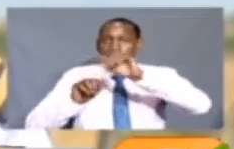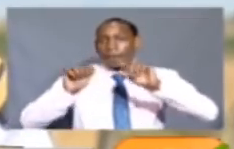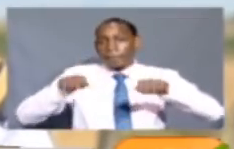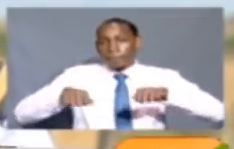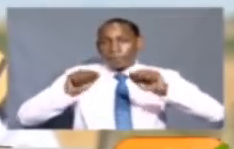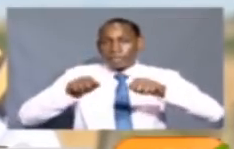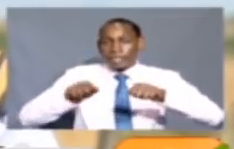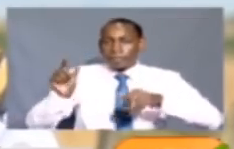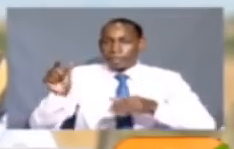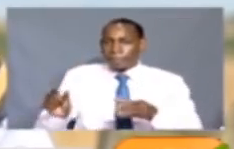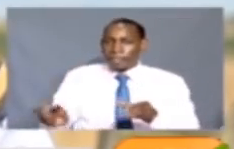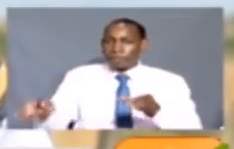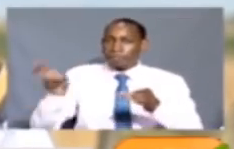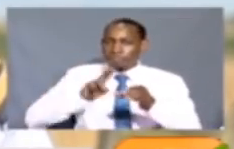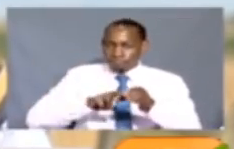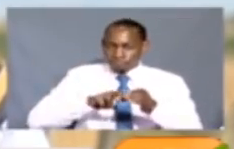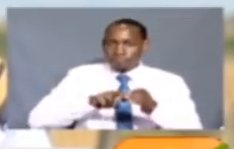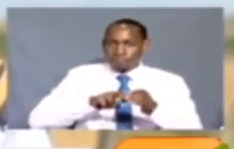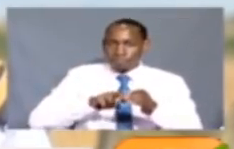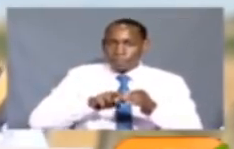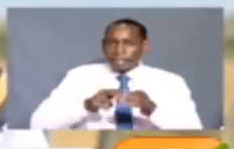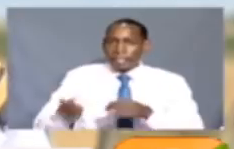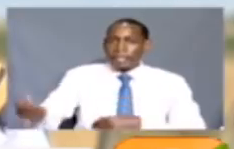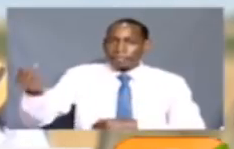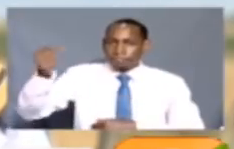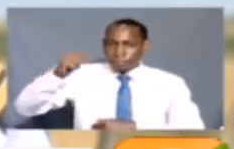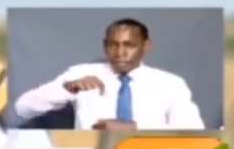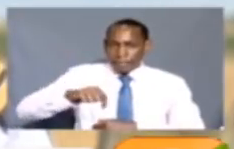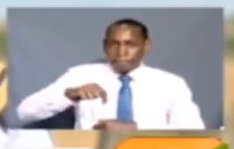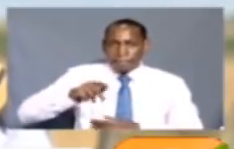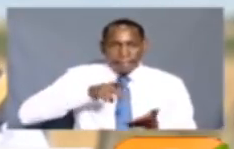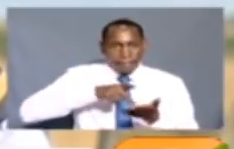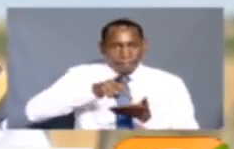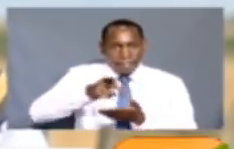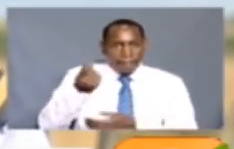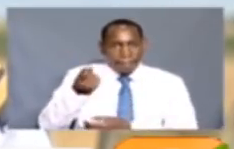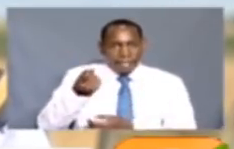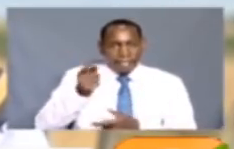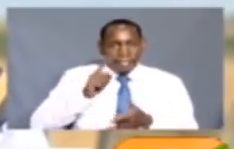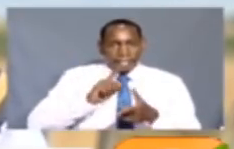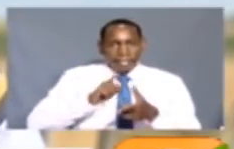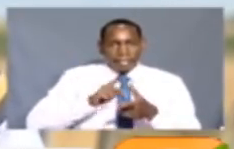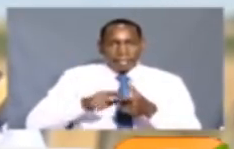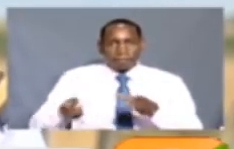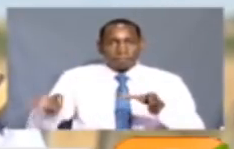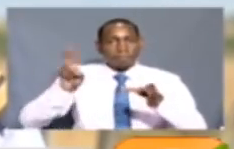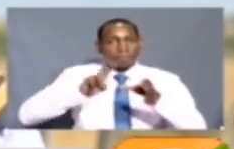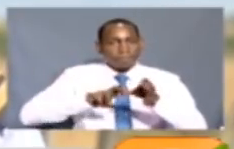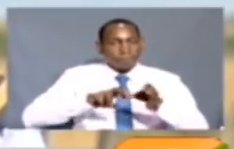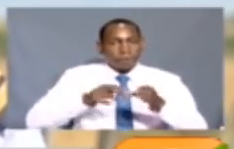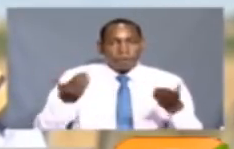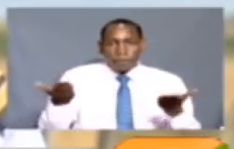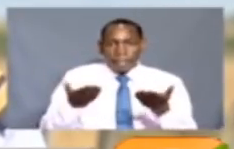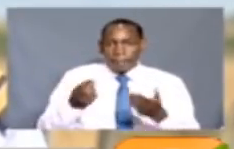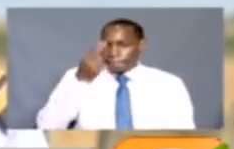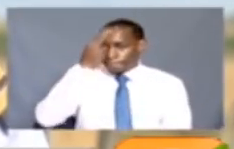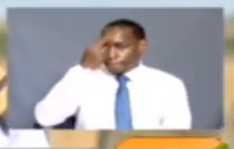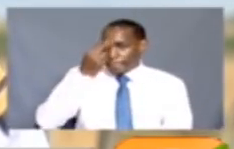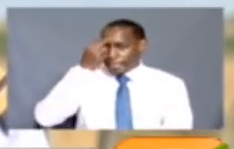a passenger, somebody who chooses to fly can come up, pay the money and go for a balloon flight, is the Maasai